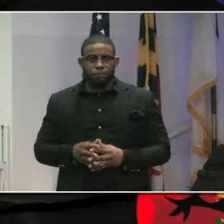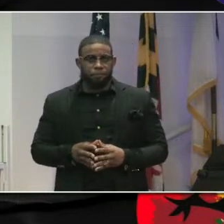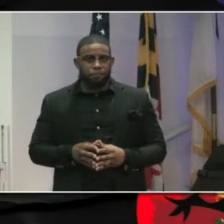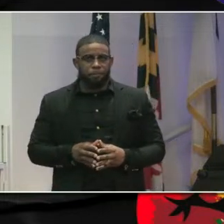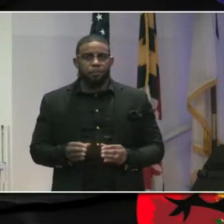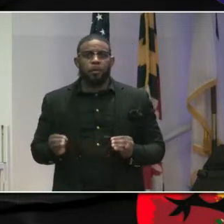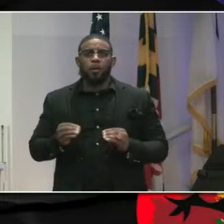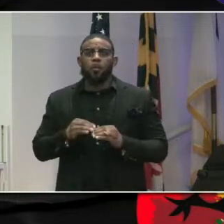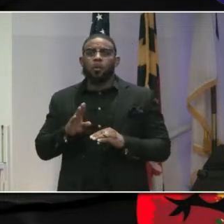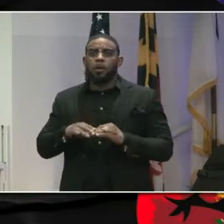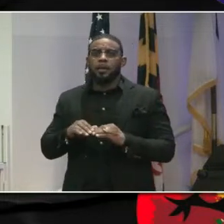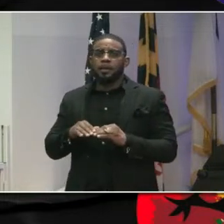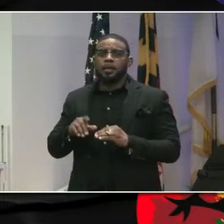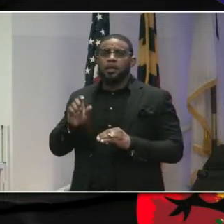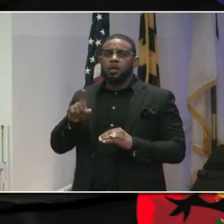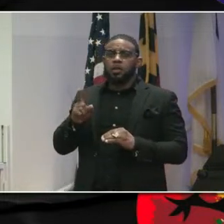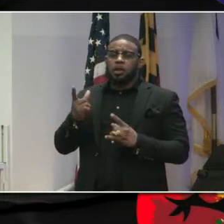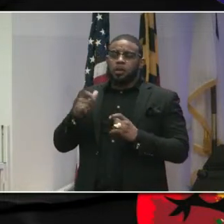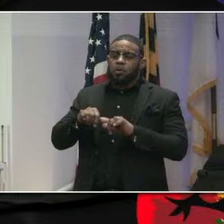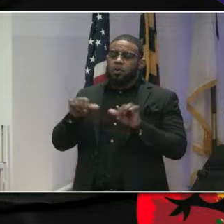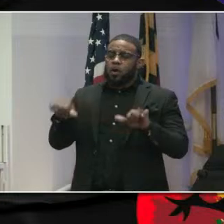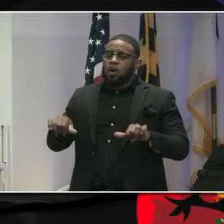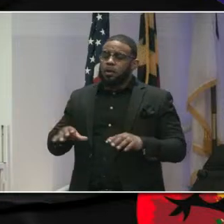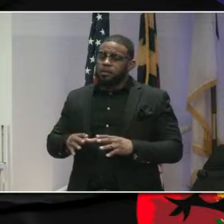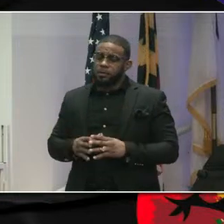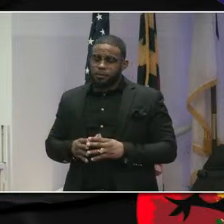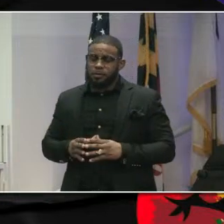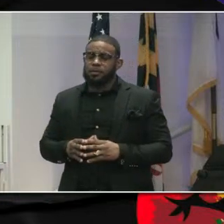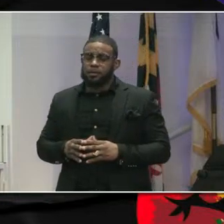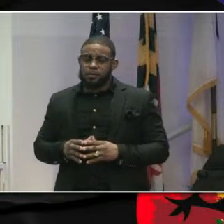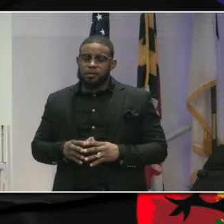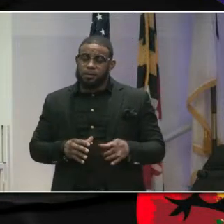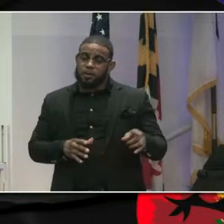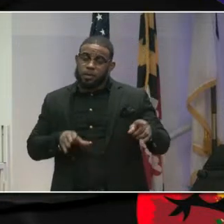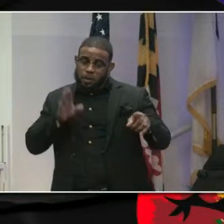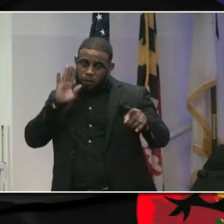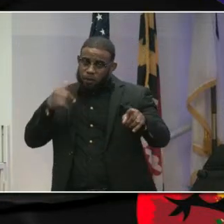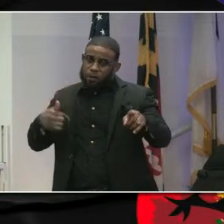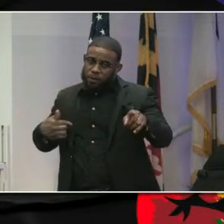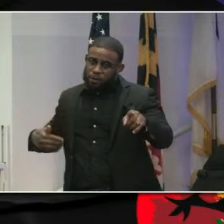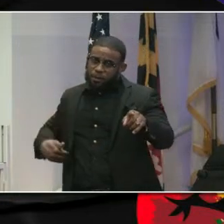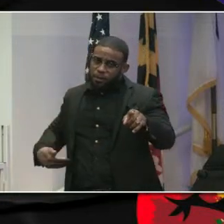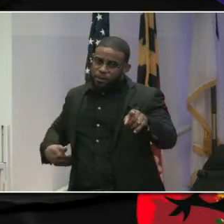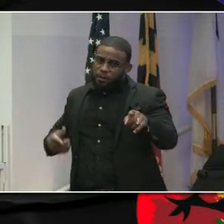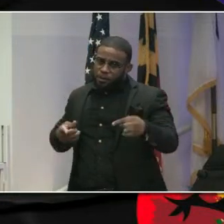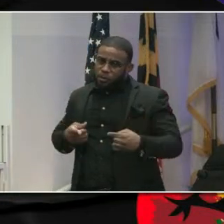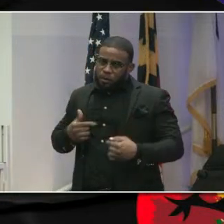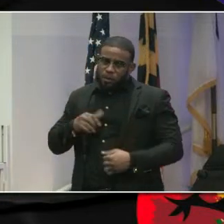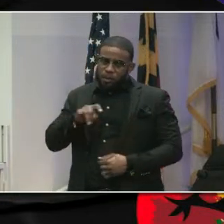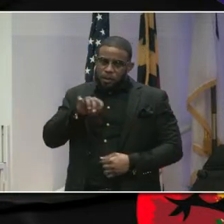It's more than it should come to the altar. You know y'all been struggling with my style.